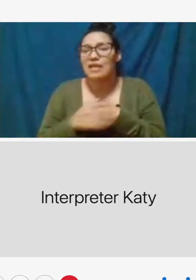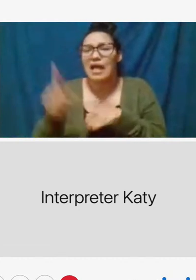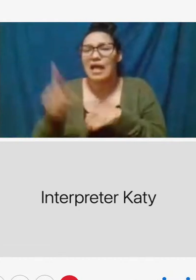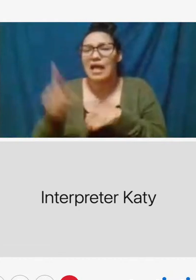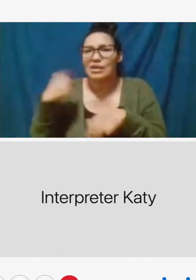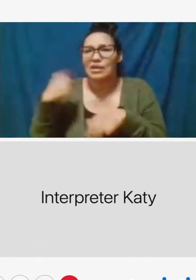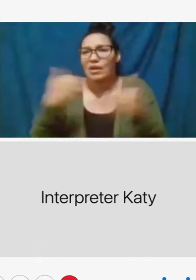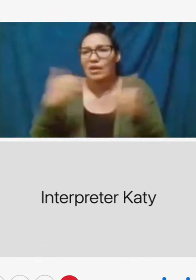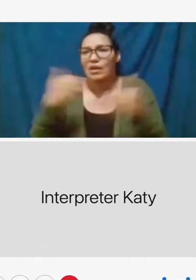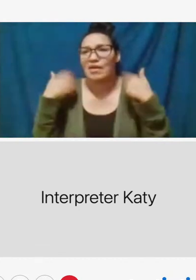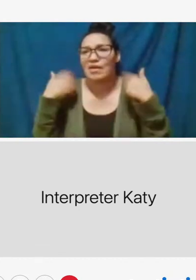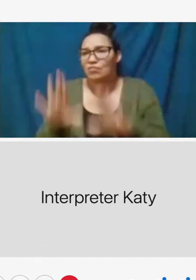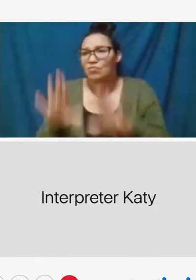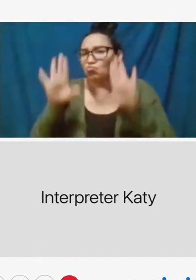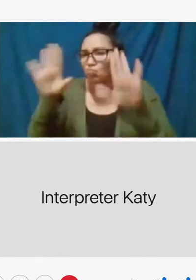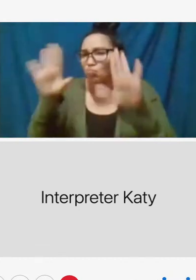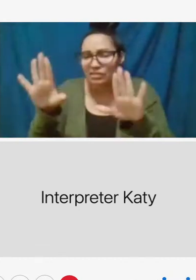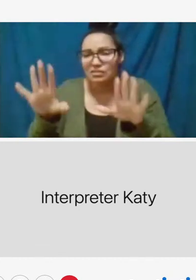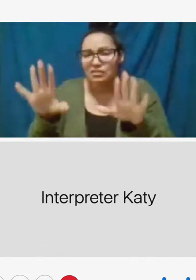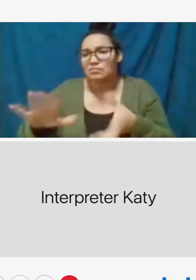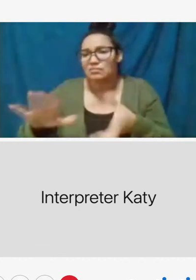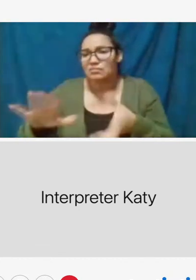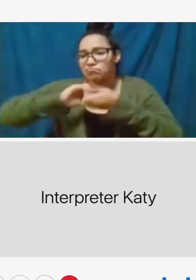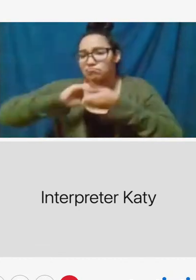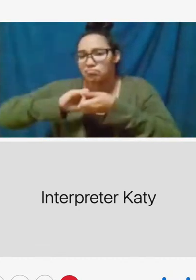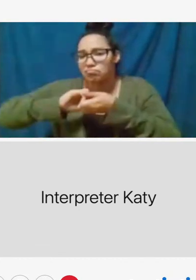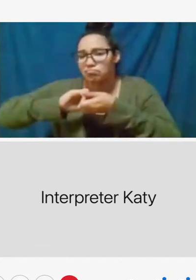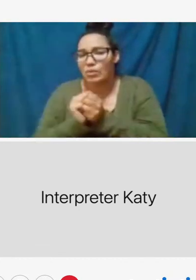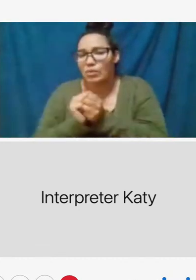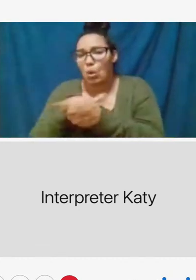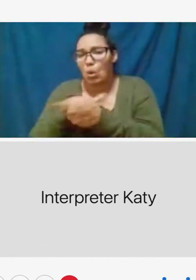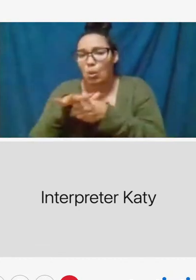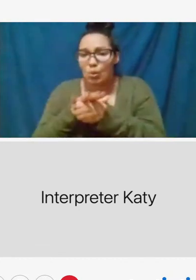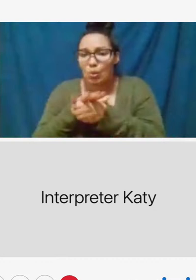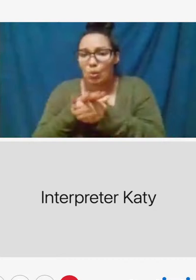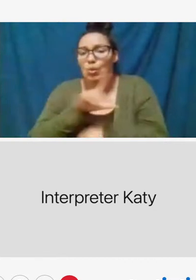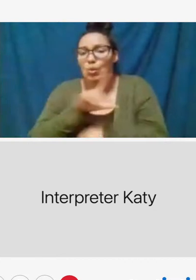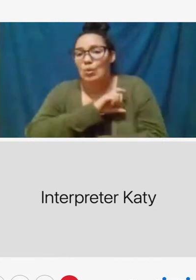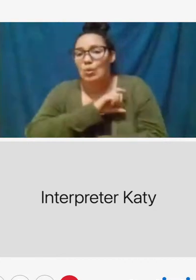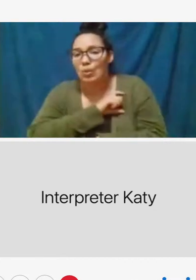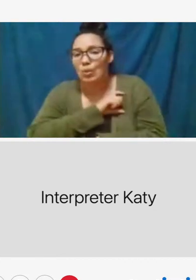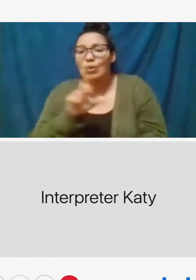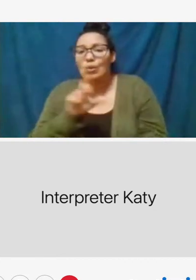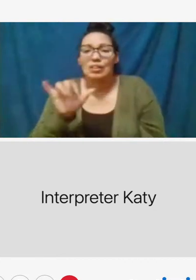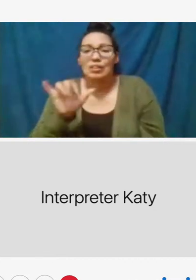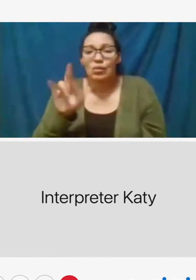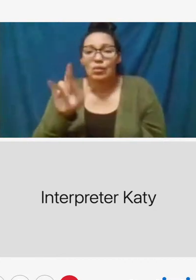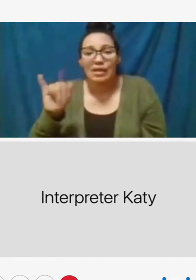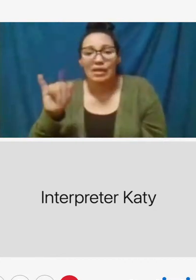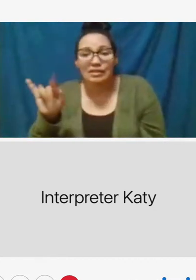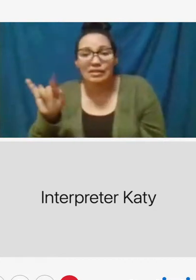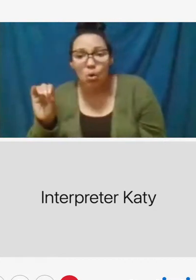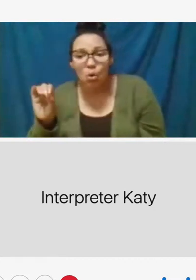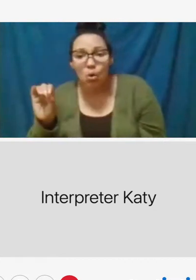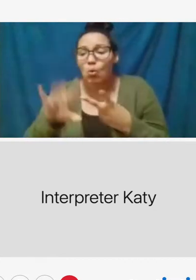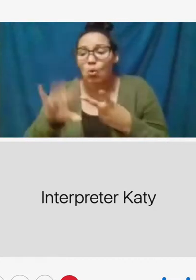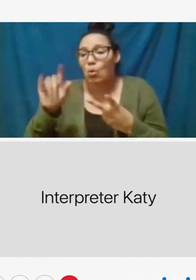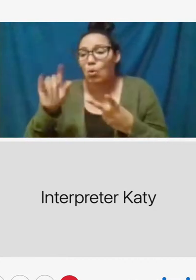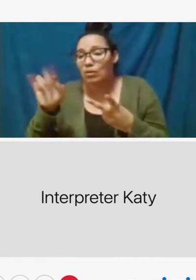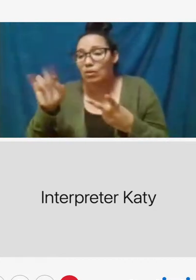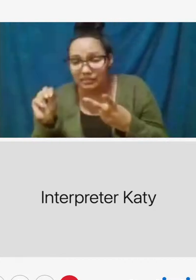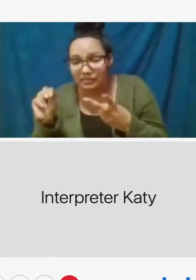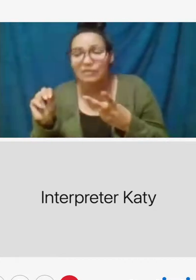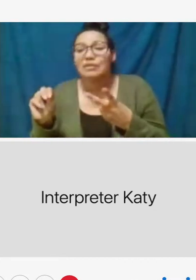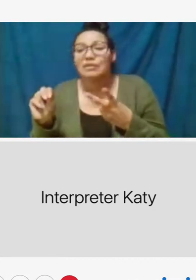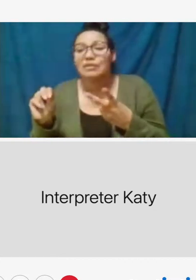with our local PDS in Fontana like in real like in Colton uh with our Sheriff's Department from the county